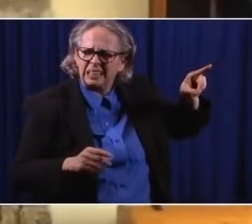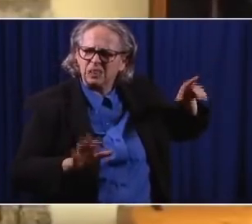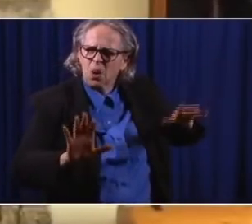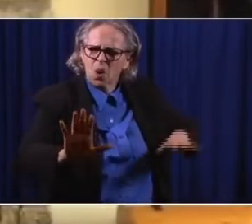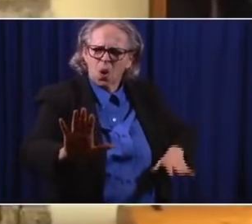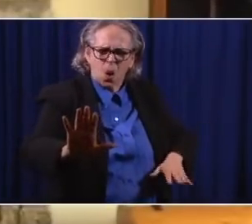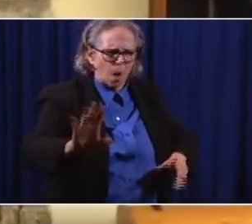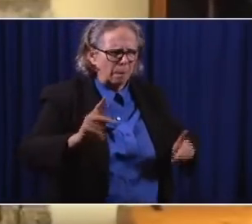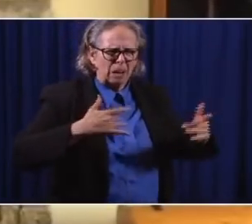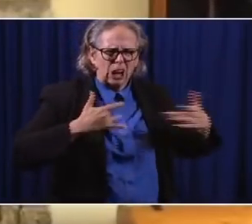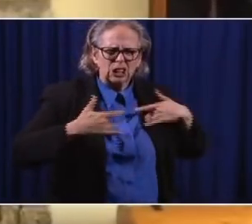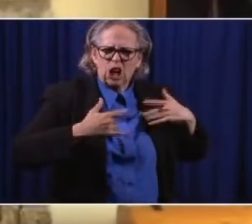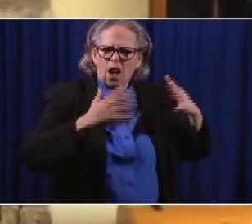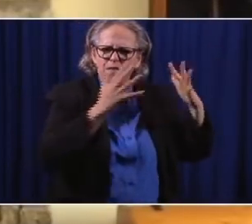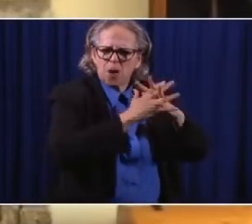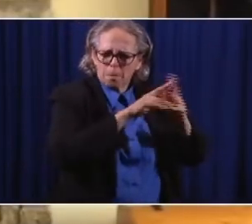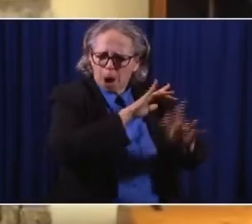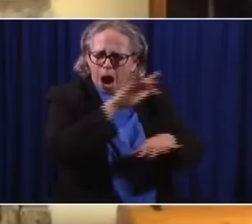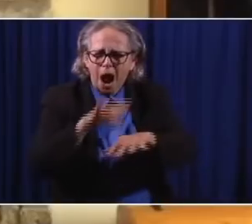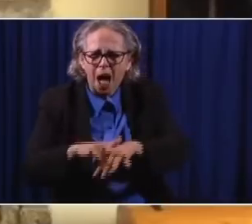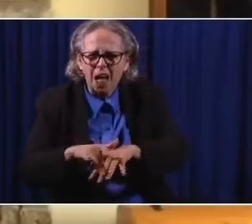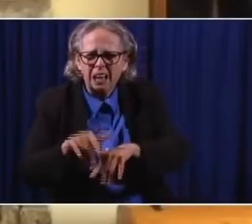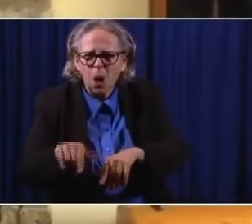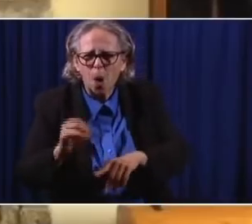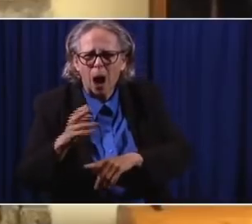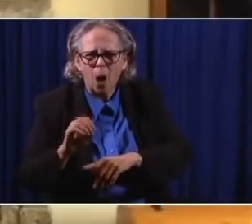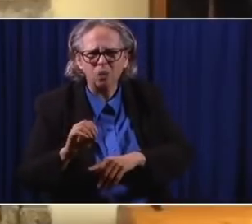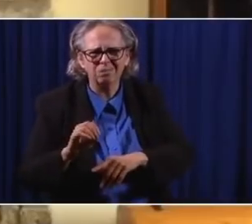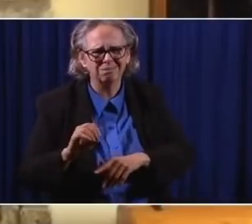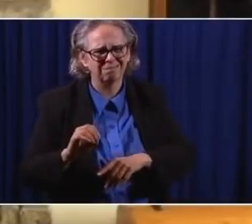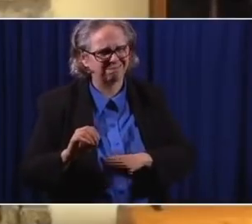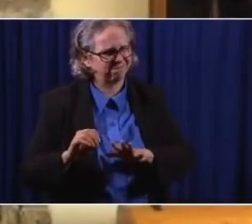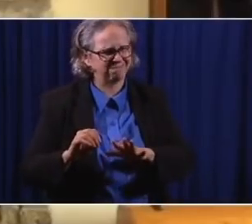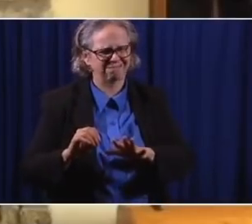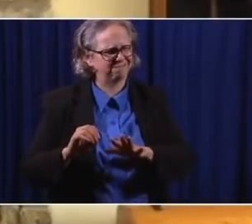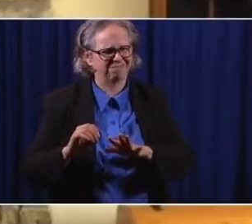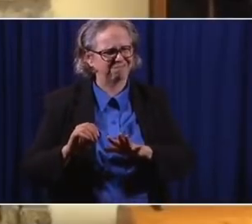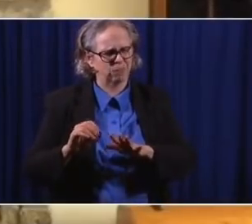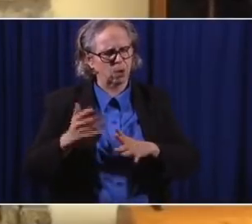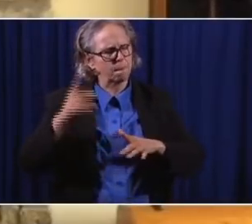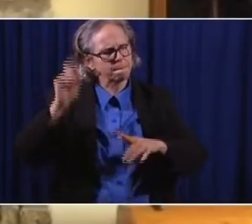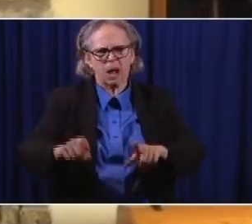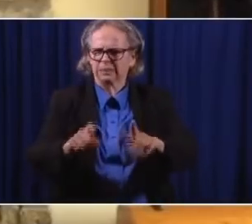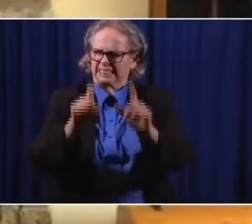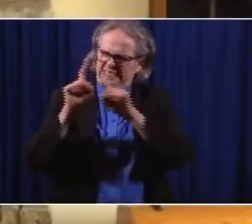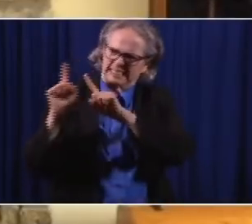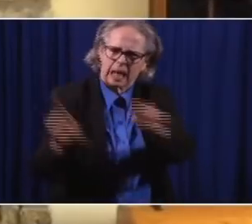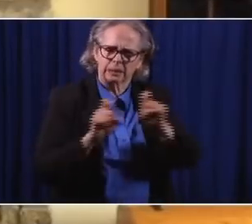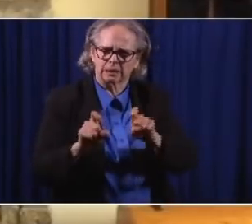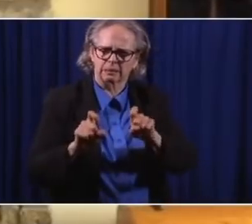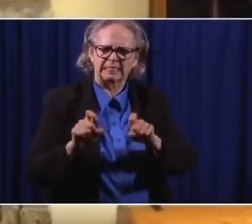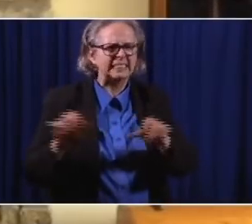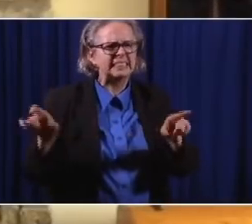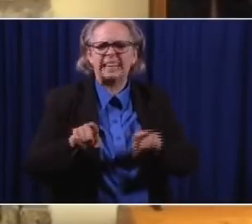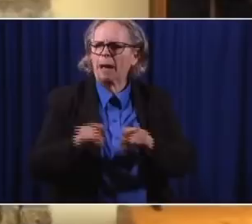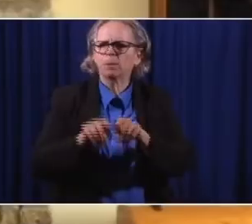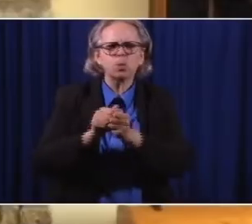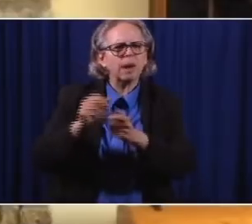in? And the reality is that they're tested quite often. Ohio State players are tested quite